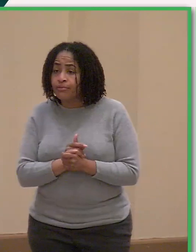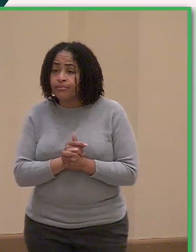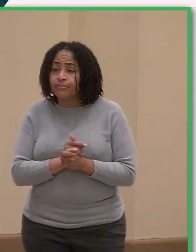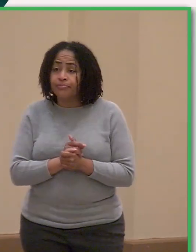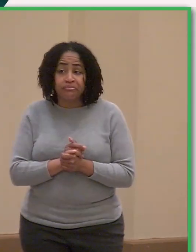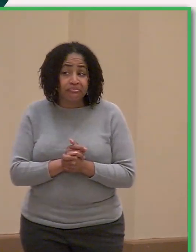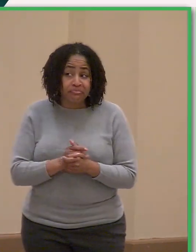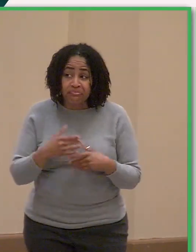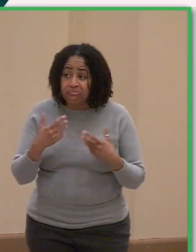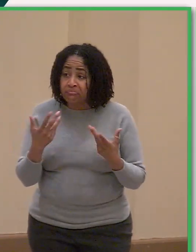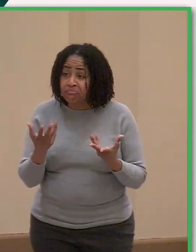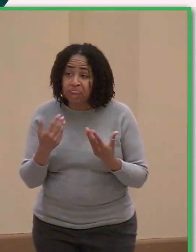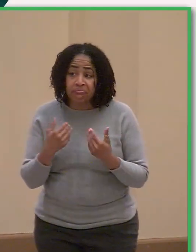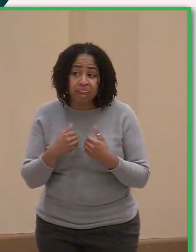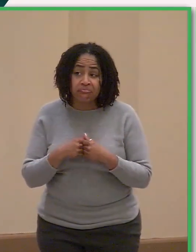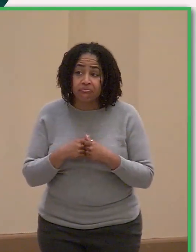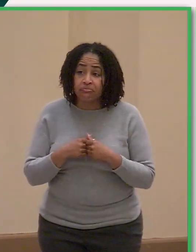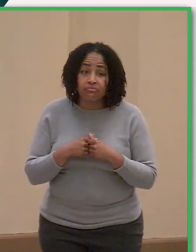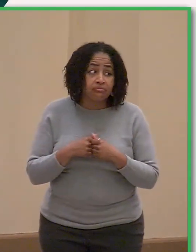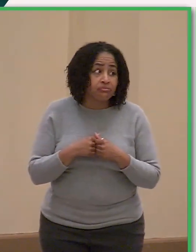All right.